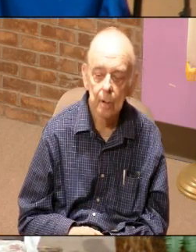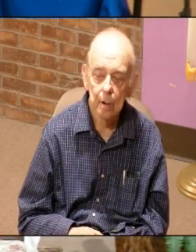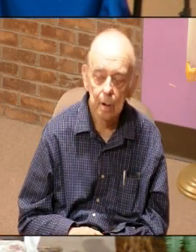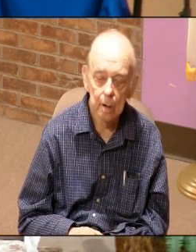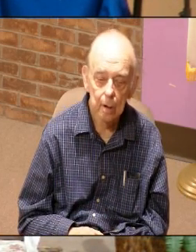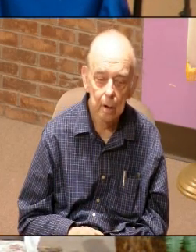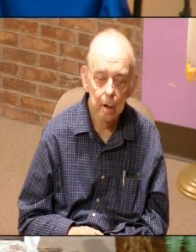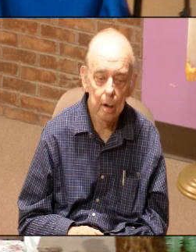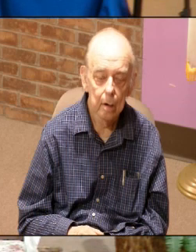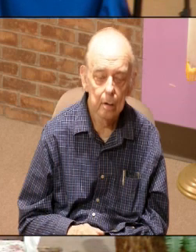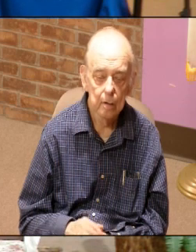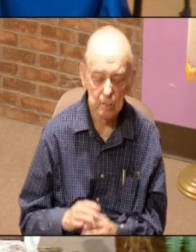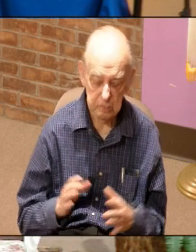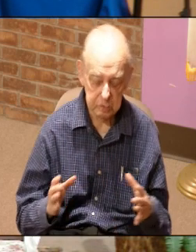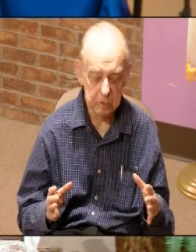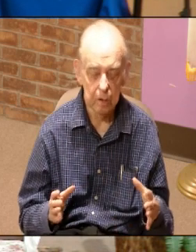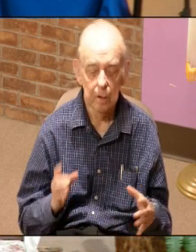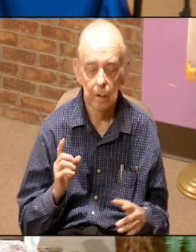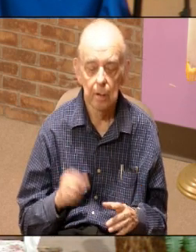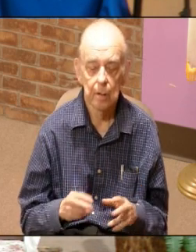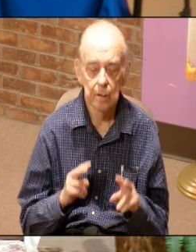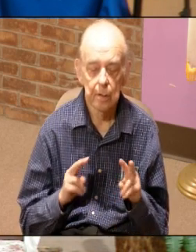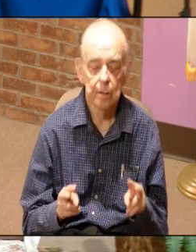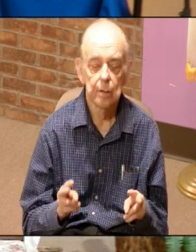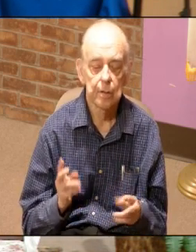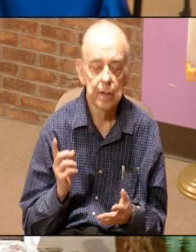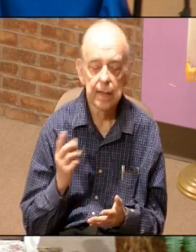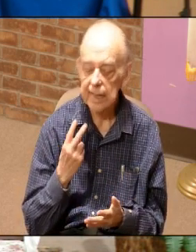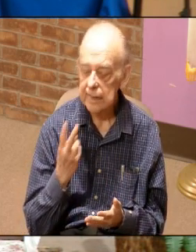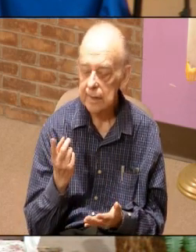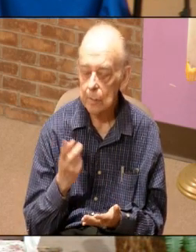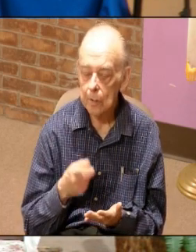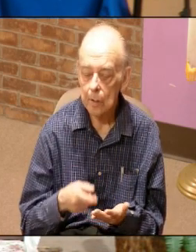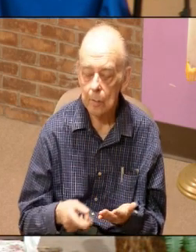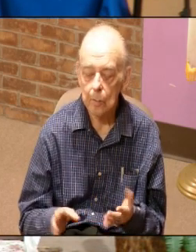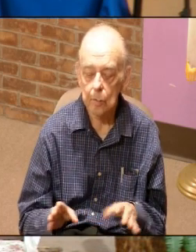a mask there that they need to look at and see what they're going to do